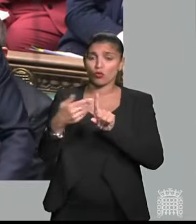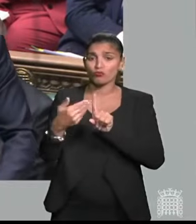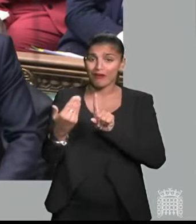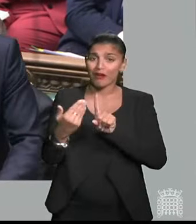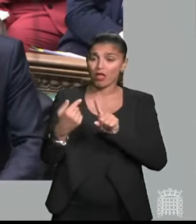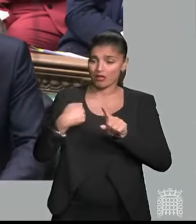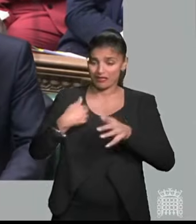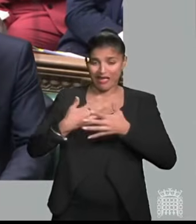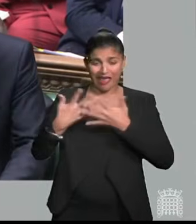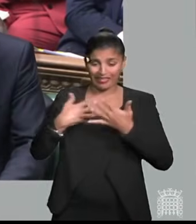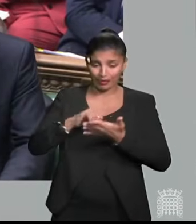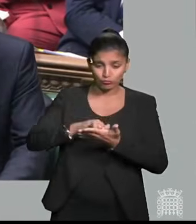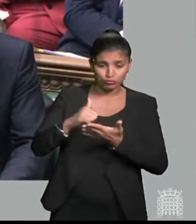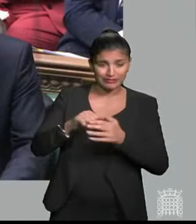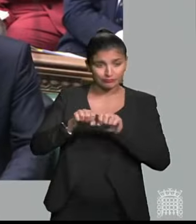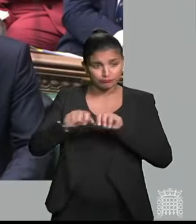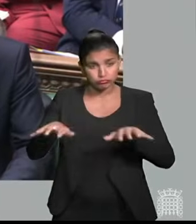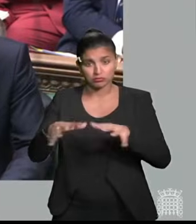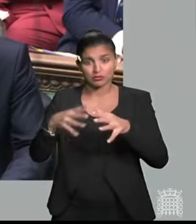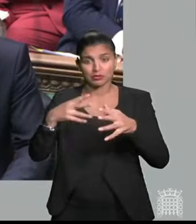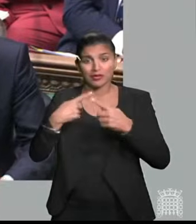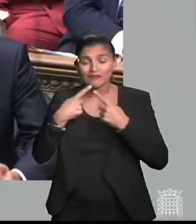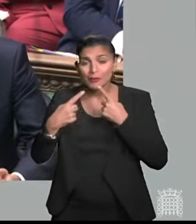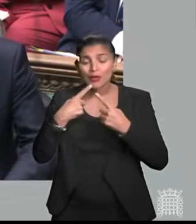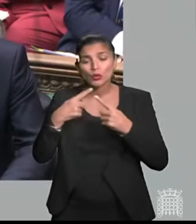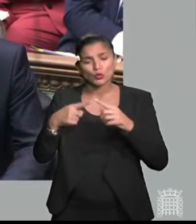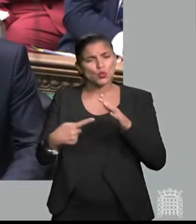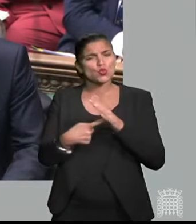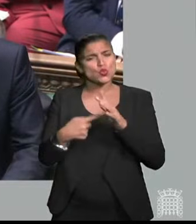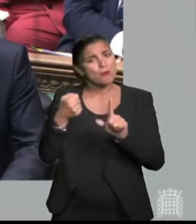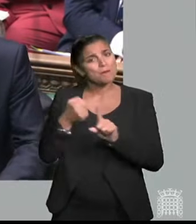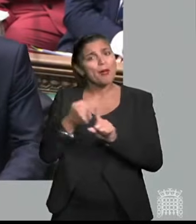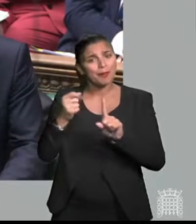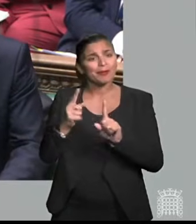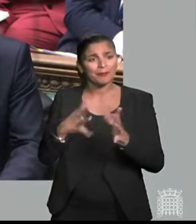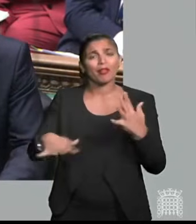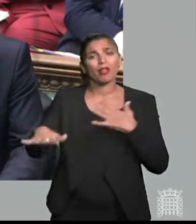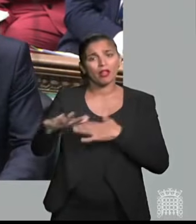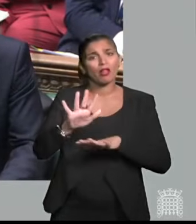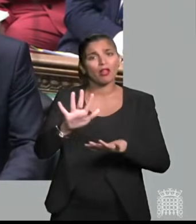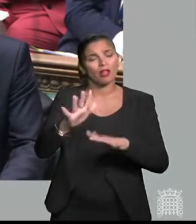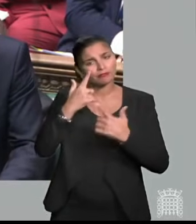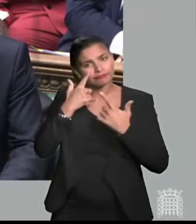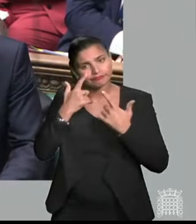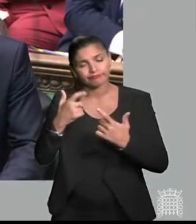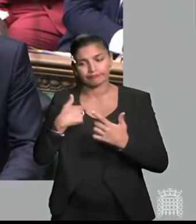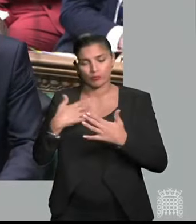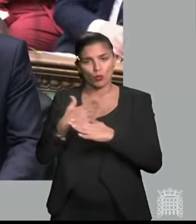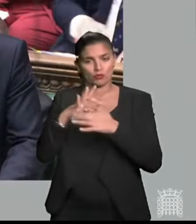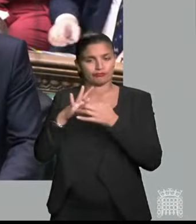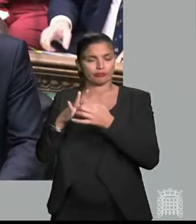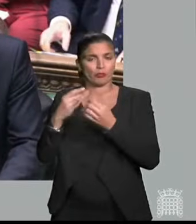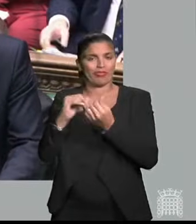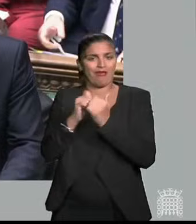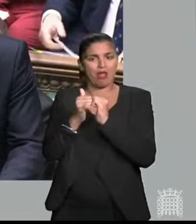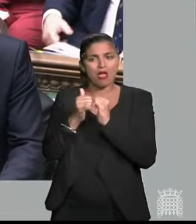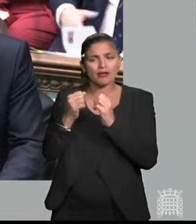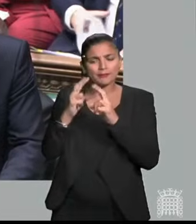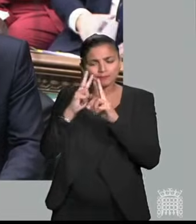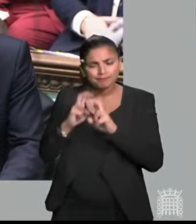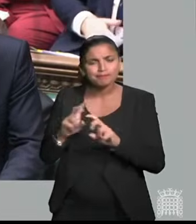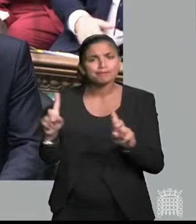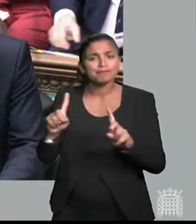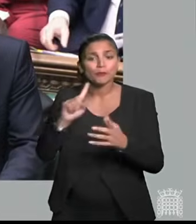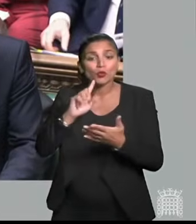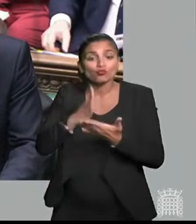will have an impact, and we should be careful with them. We are working with our allies to establish the truth of what has happened. We will